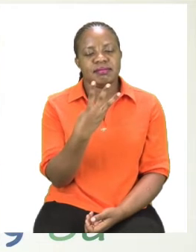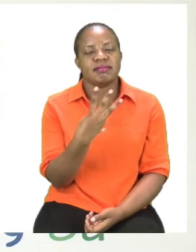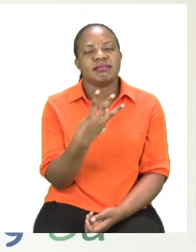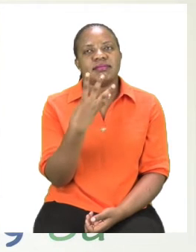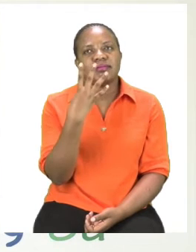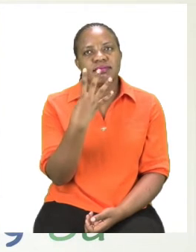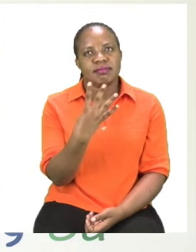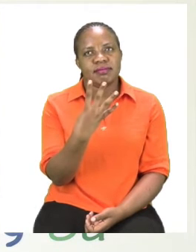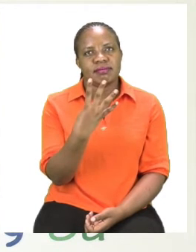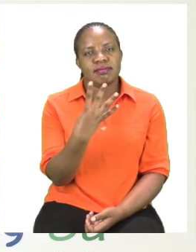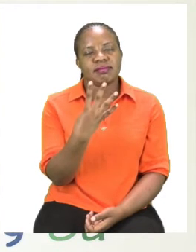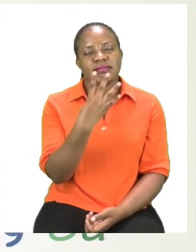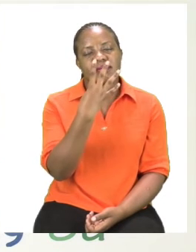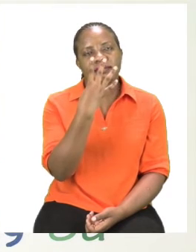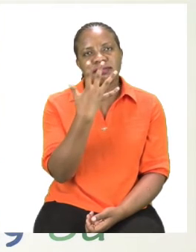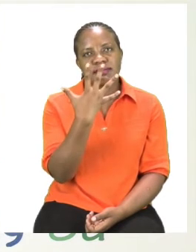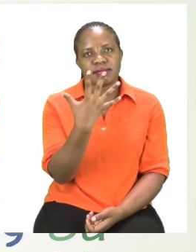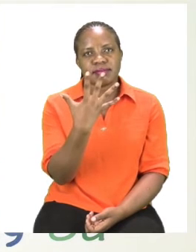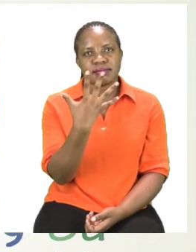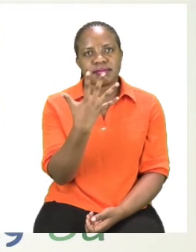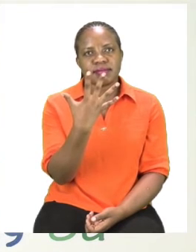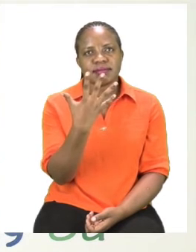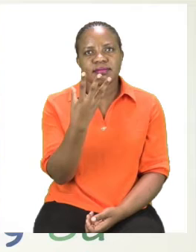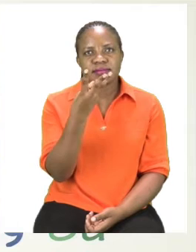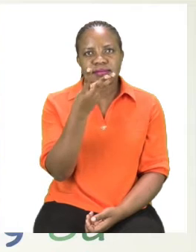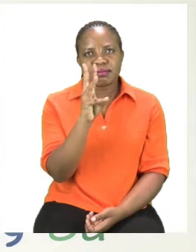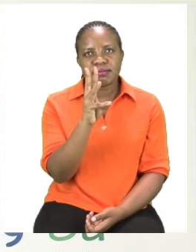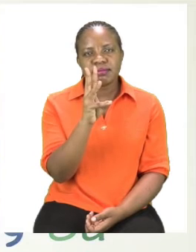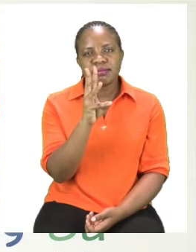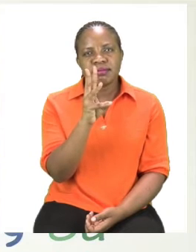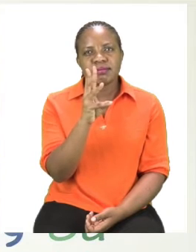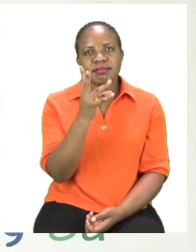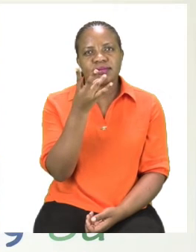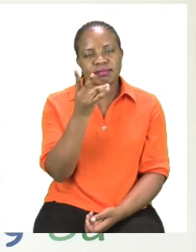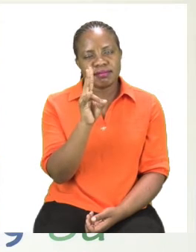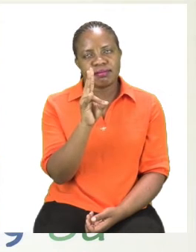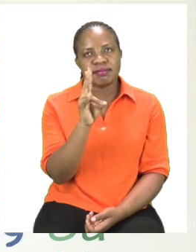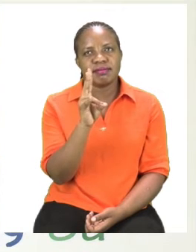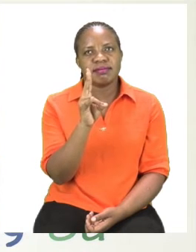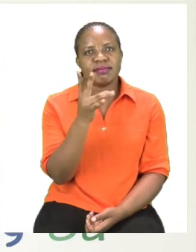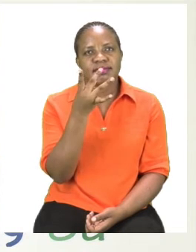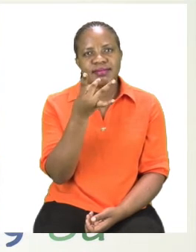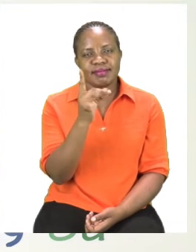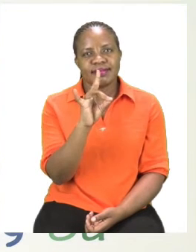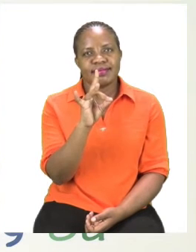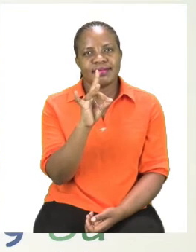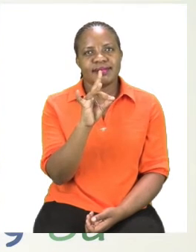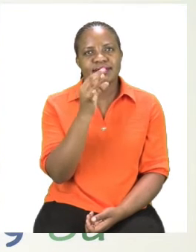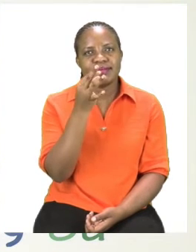3, 4, 5, 6, 7,